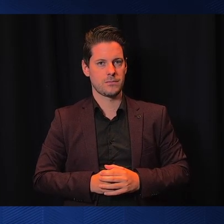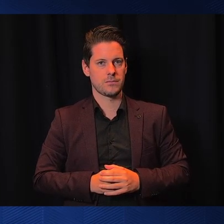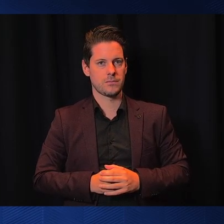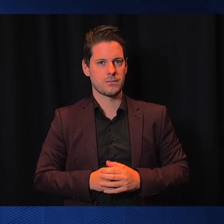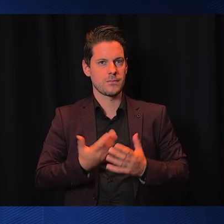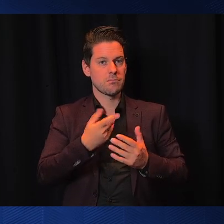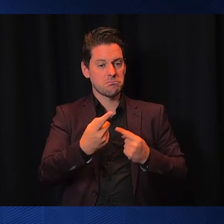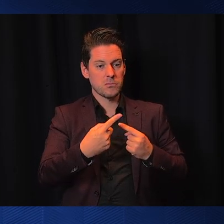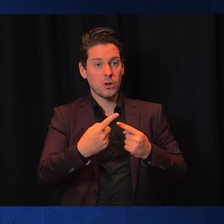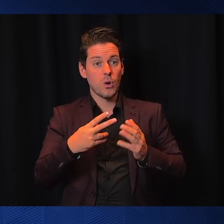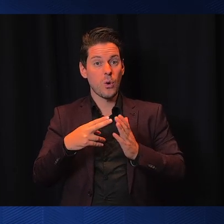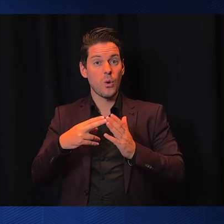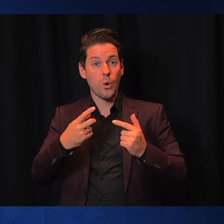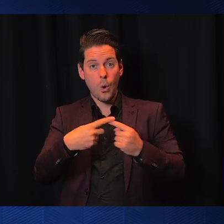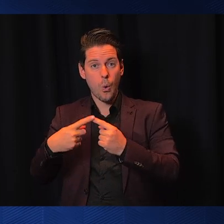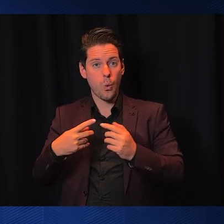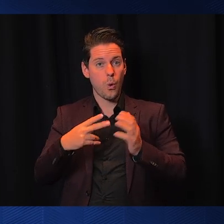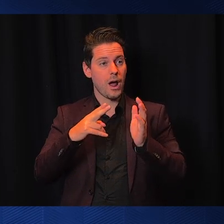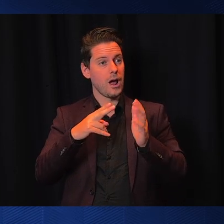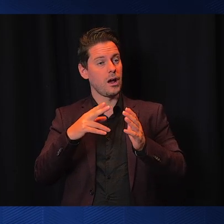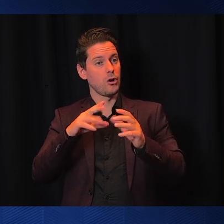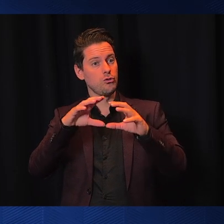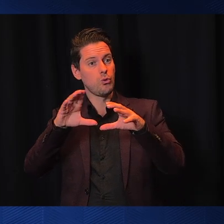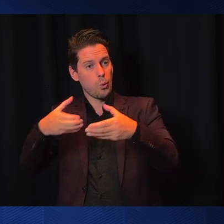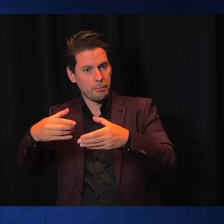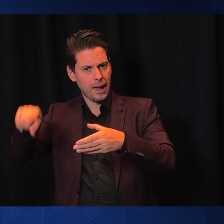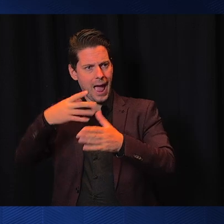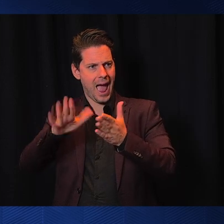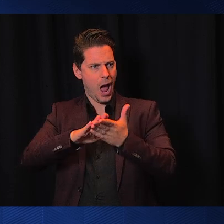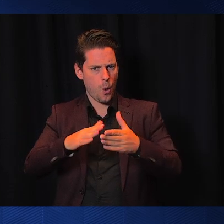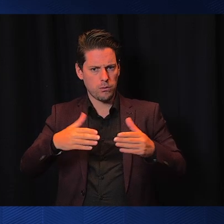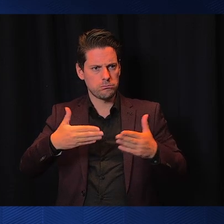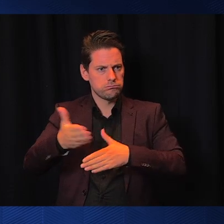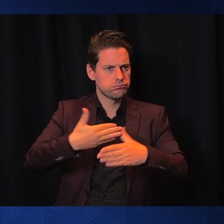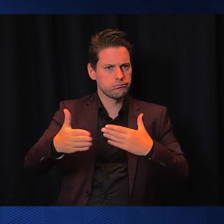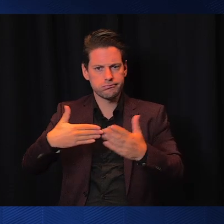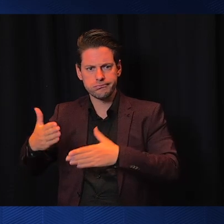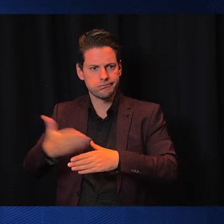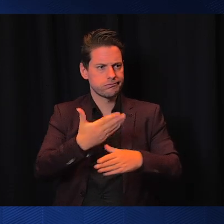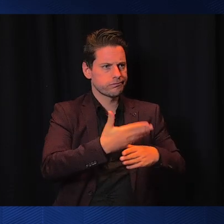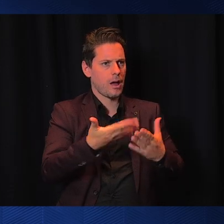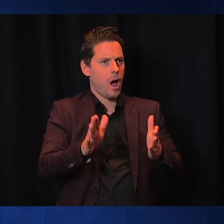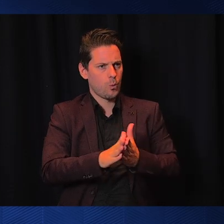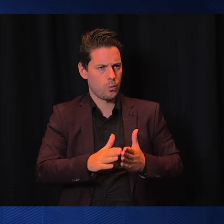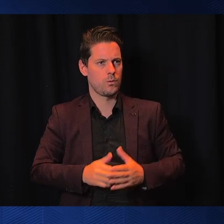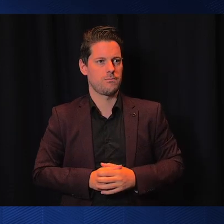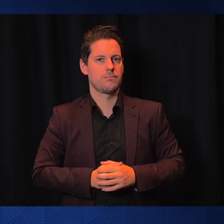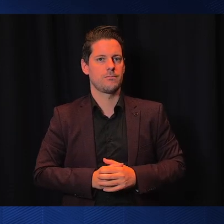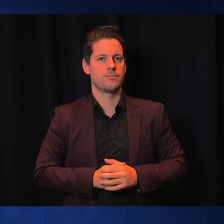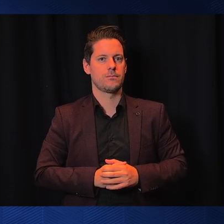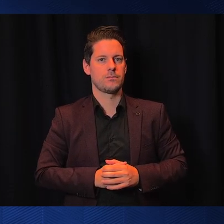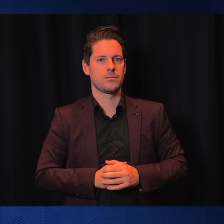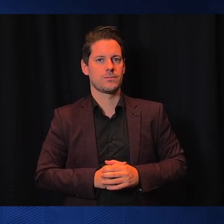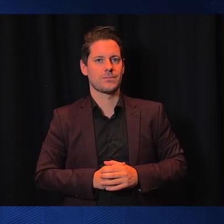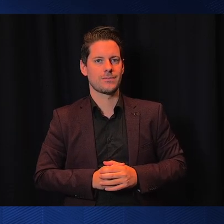to know how these things are moving. So localization is a joint passion